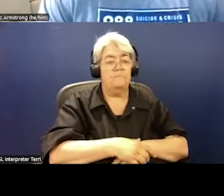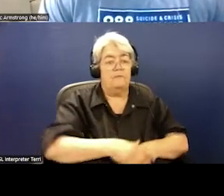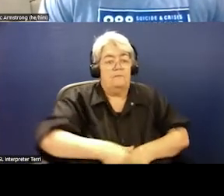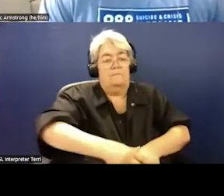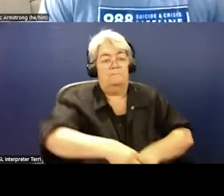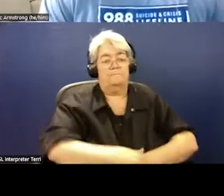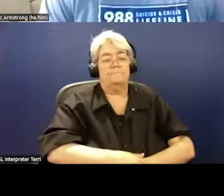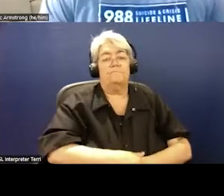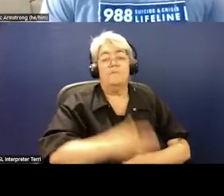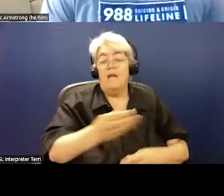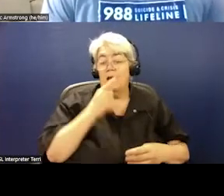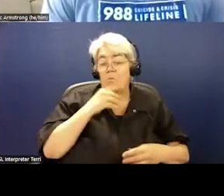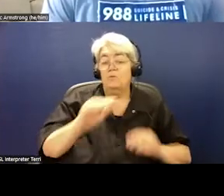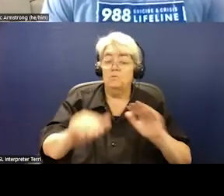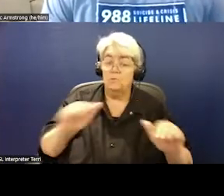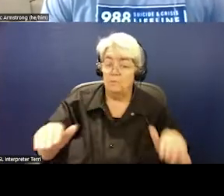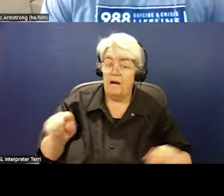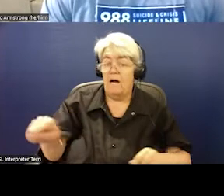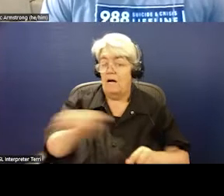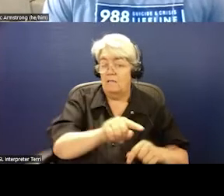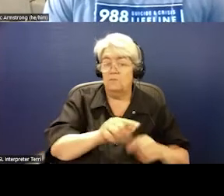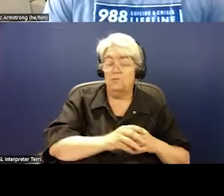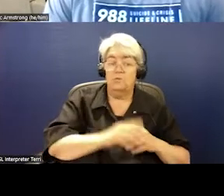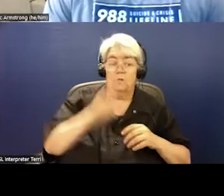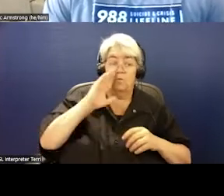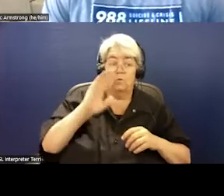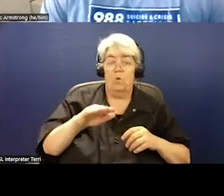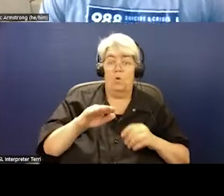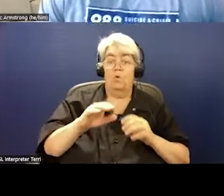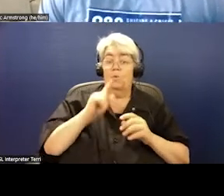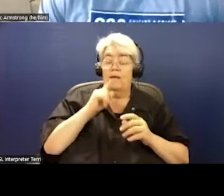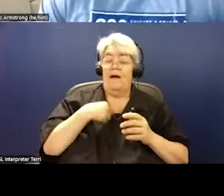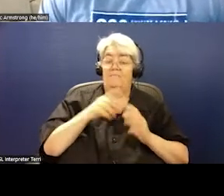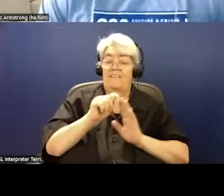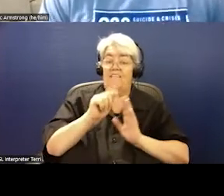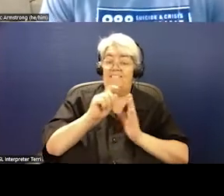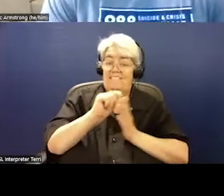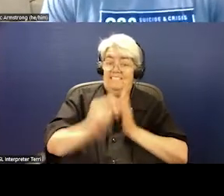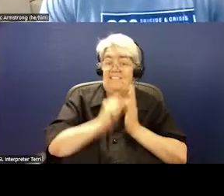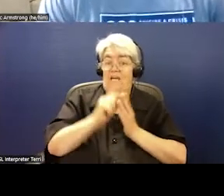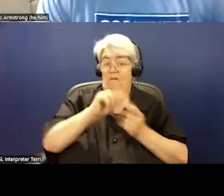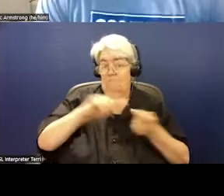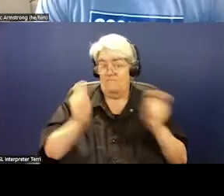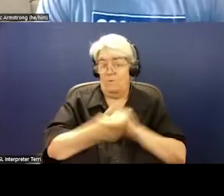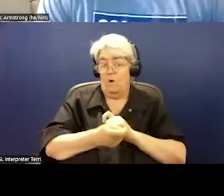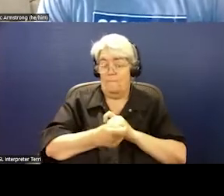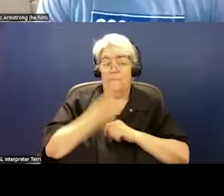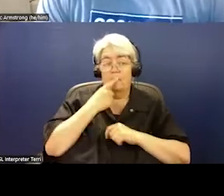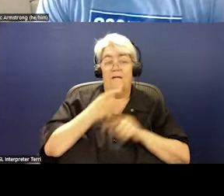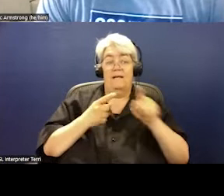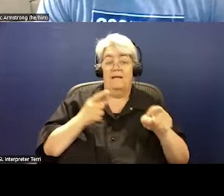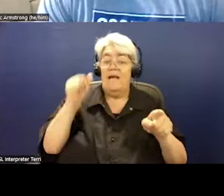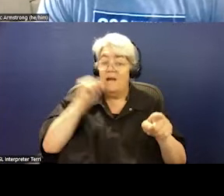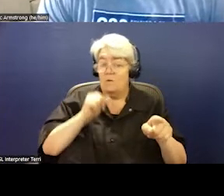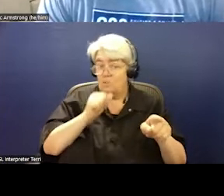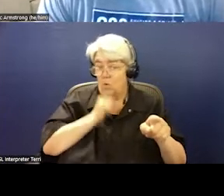I also want to remind everyone about the state of reform, which will be one of our future presentations. You see here, Arizona behavioral